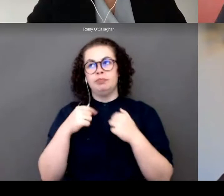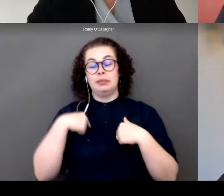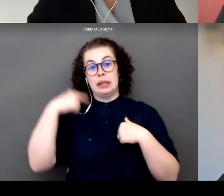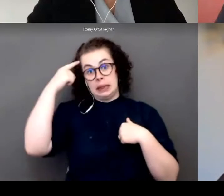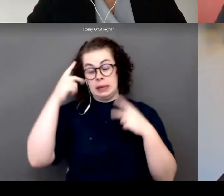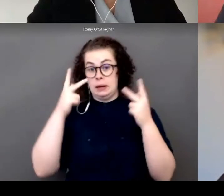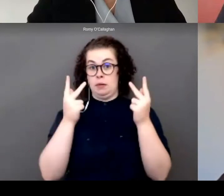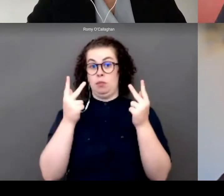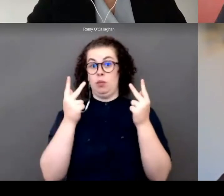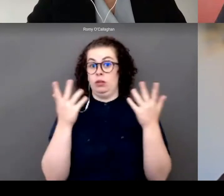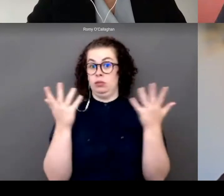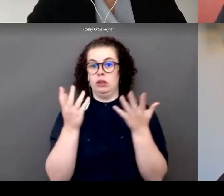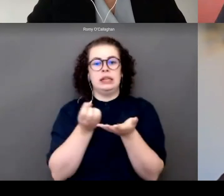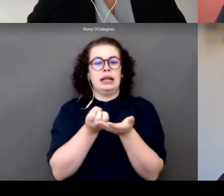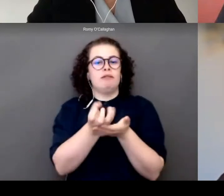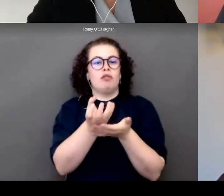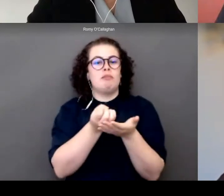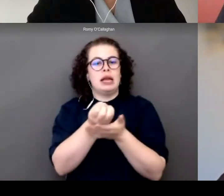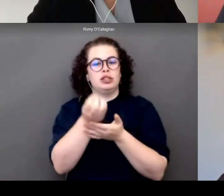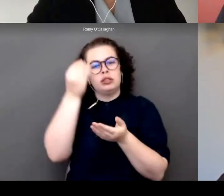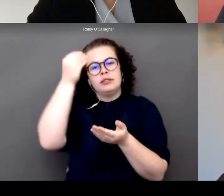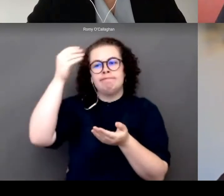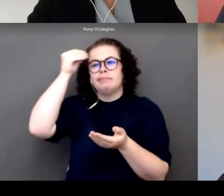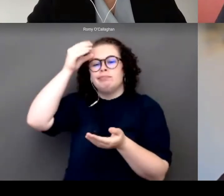pass a process of forming a team for a Light